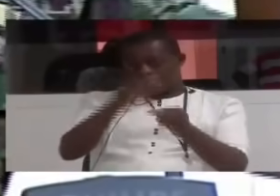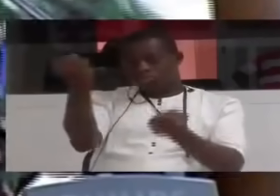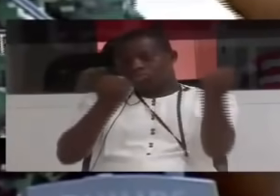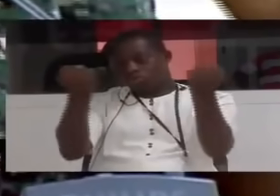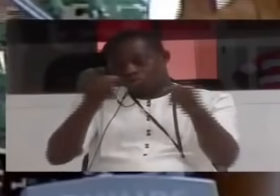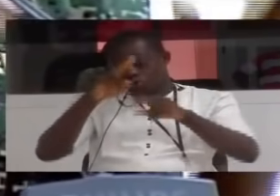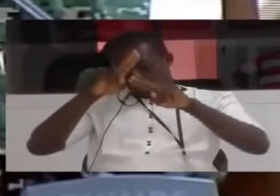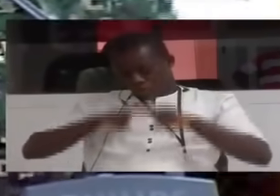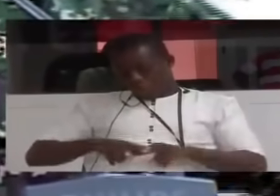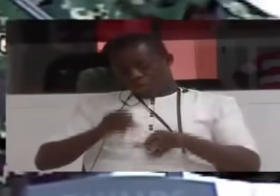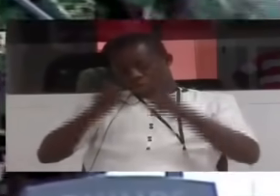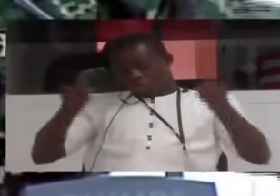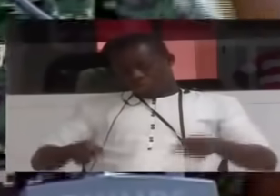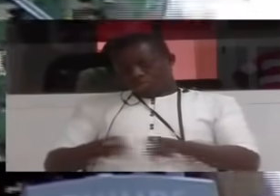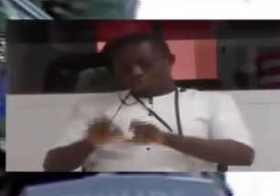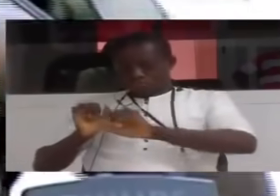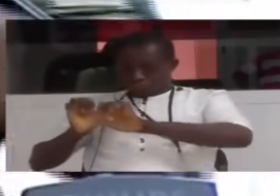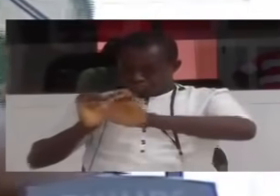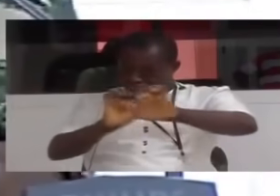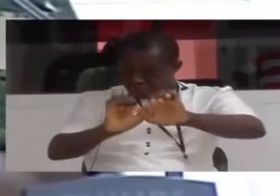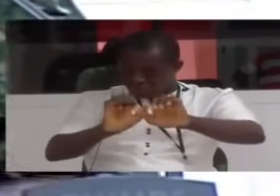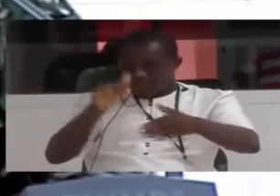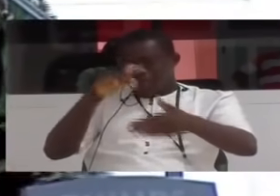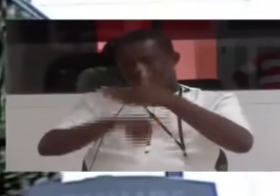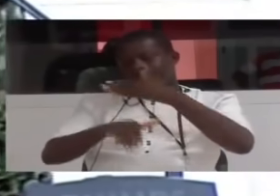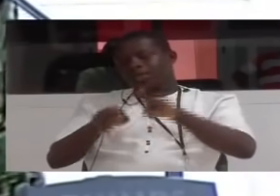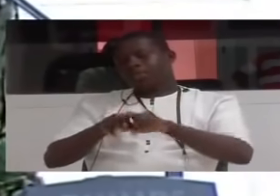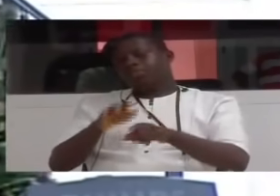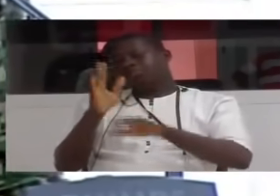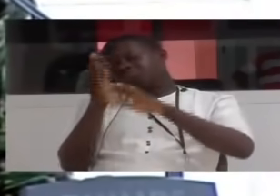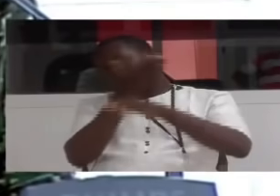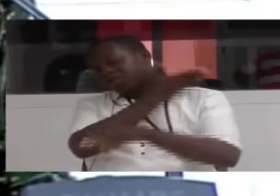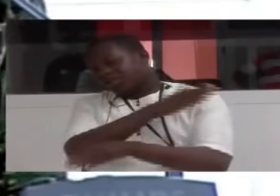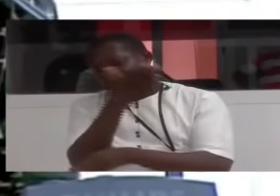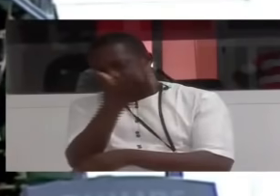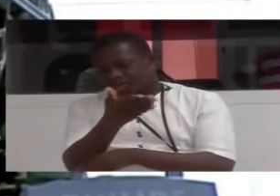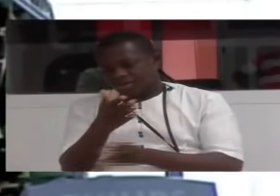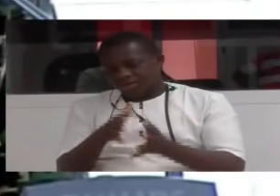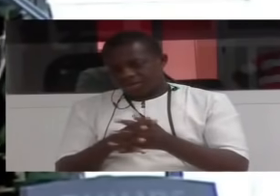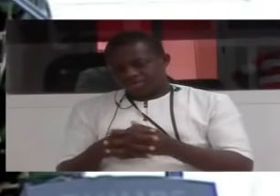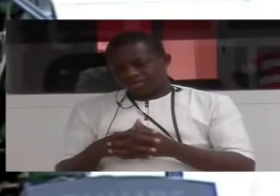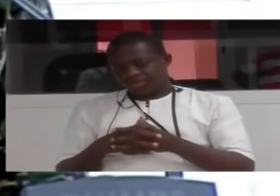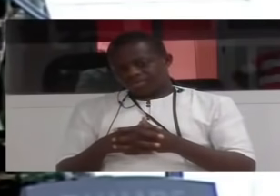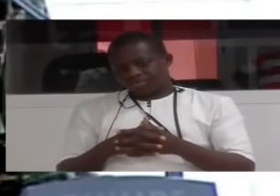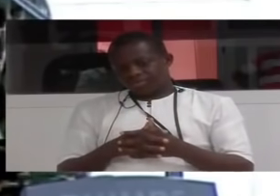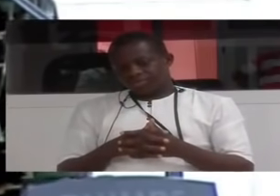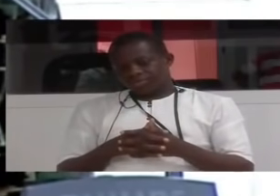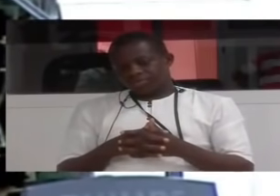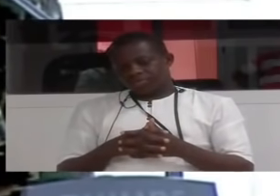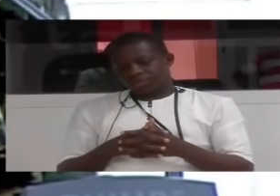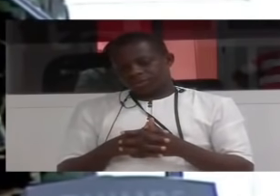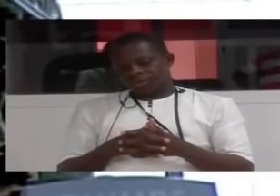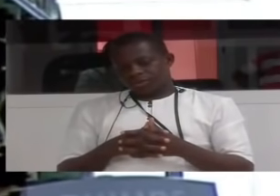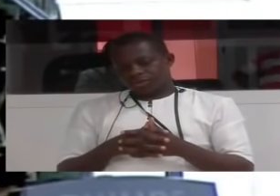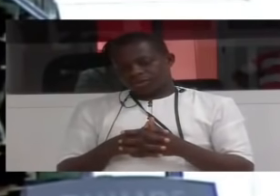bi pousse moto bi mu dugal ci bridge bi gay bay ko fofu dem. So according to what I could deduce in my mind, it seems as